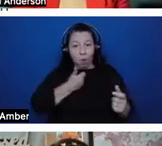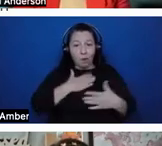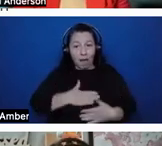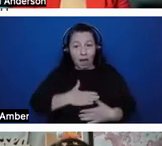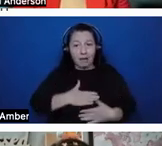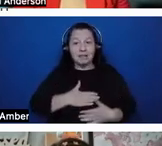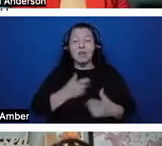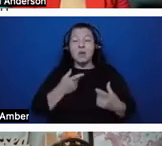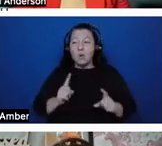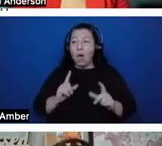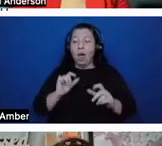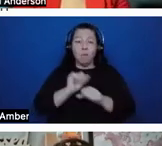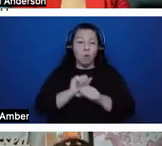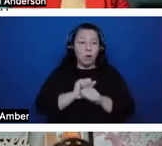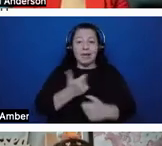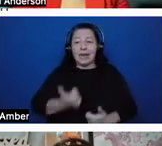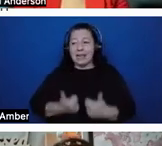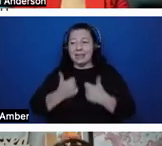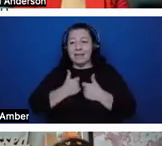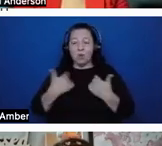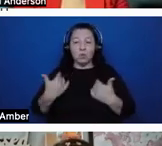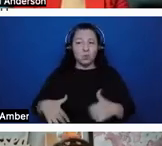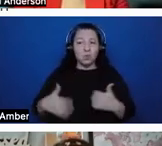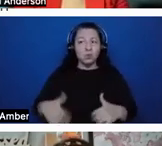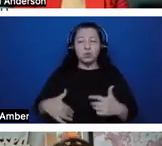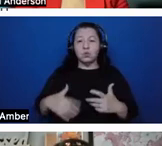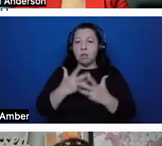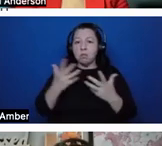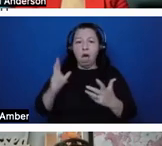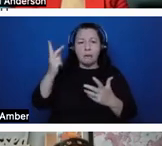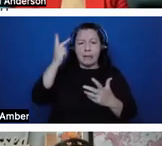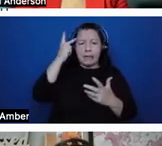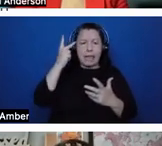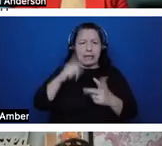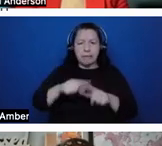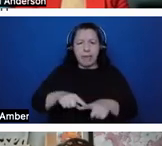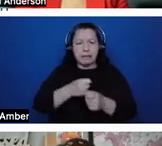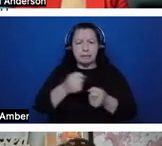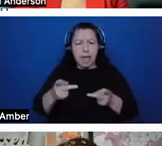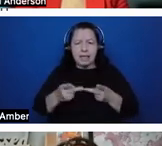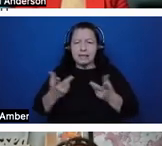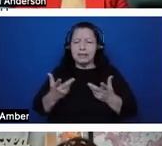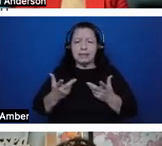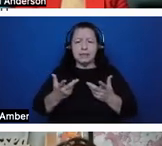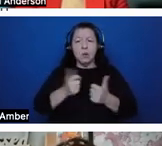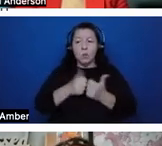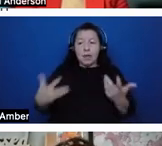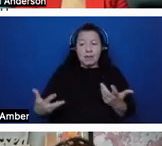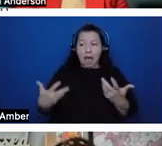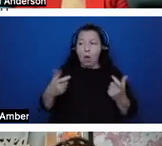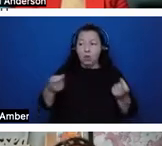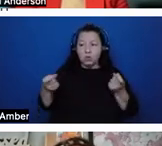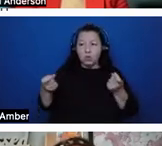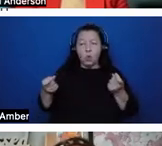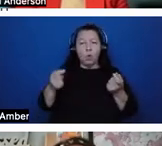politicized spaces, free from coercion, control, and violence. And I really like that. Thank you.